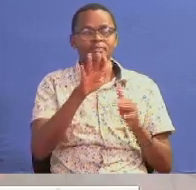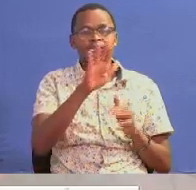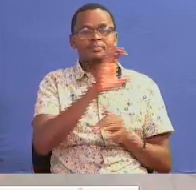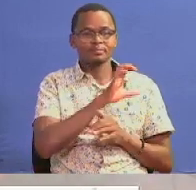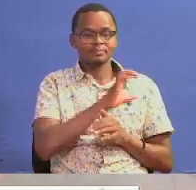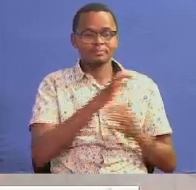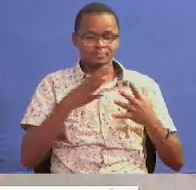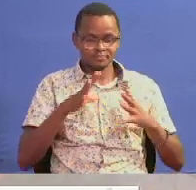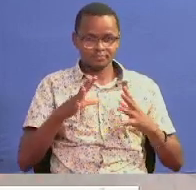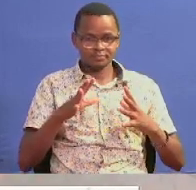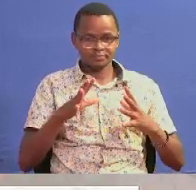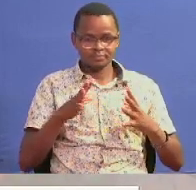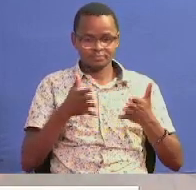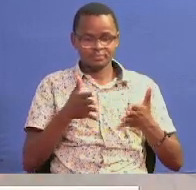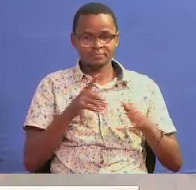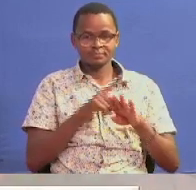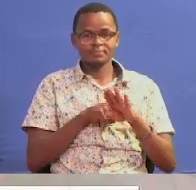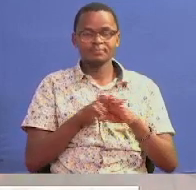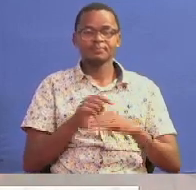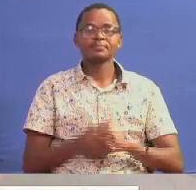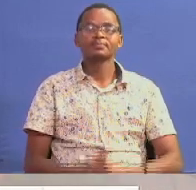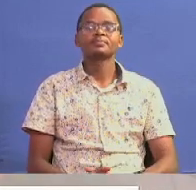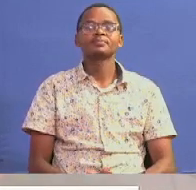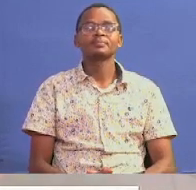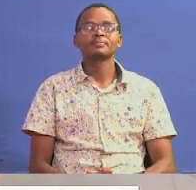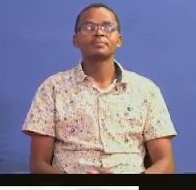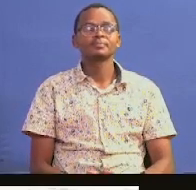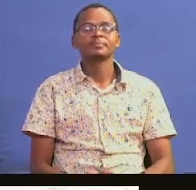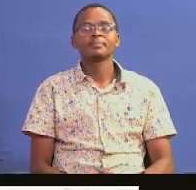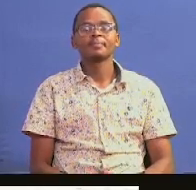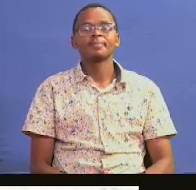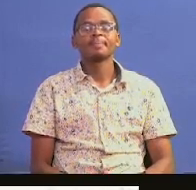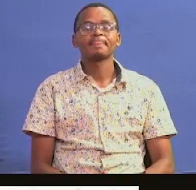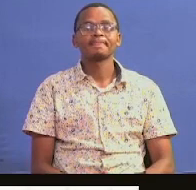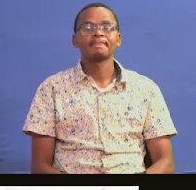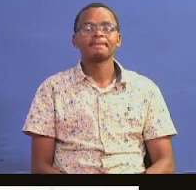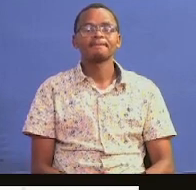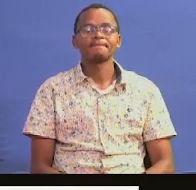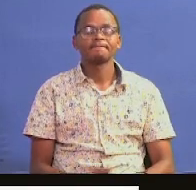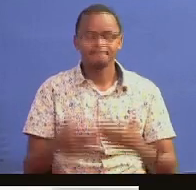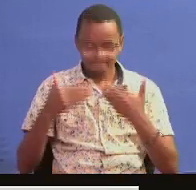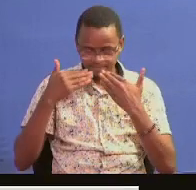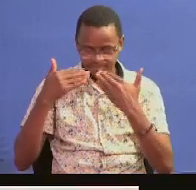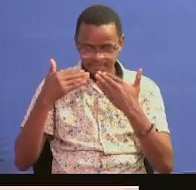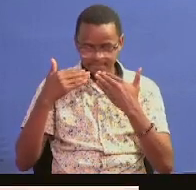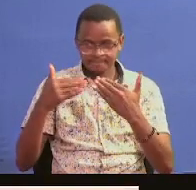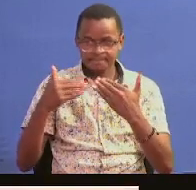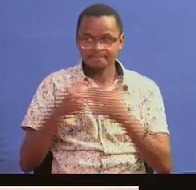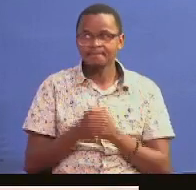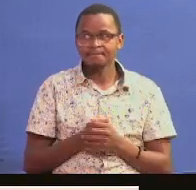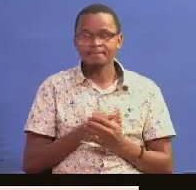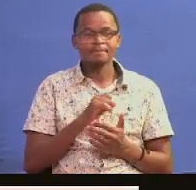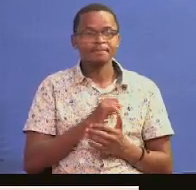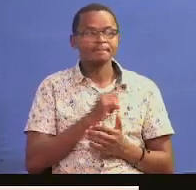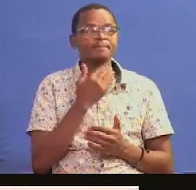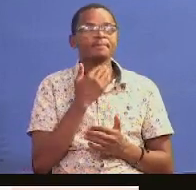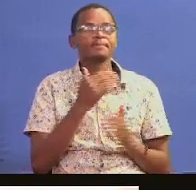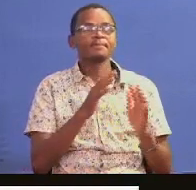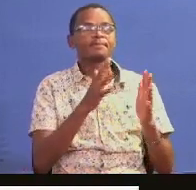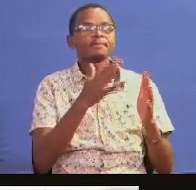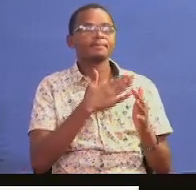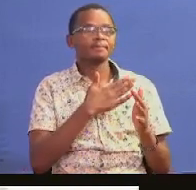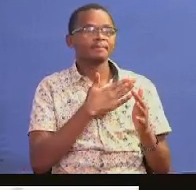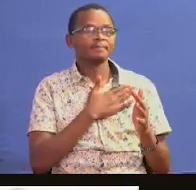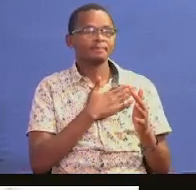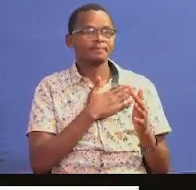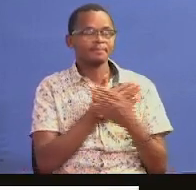celebrate your own people this particular time. Okay, thank you so much. I want to